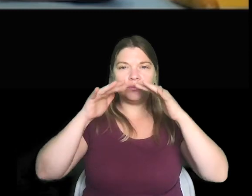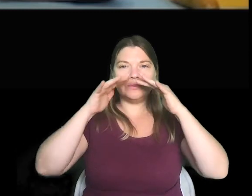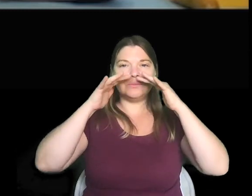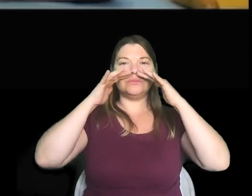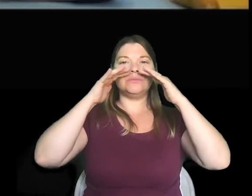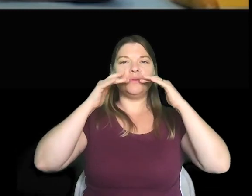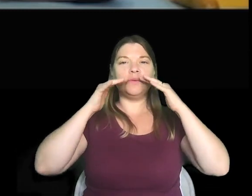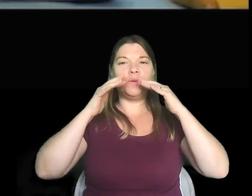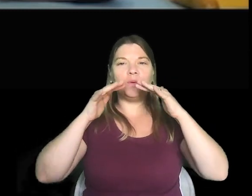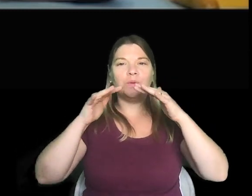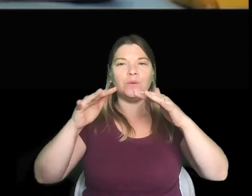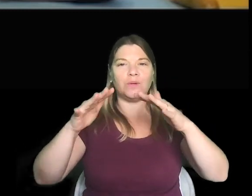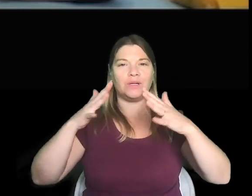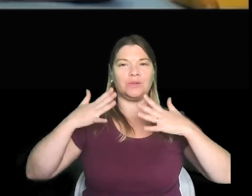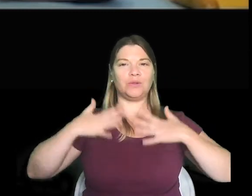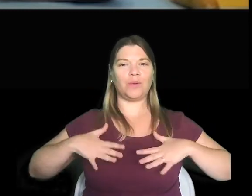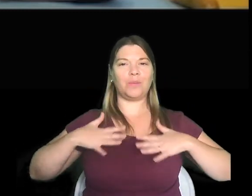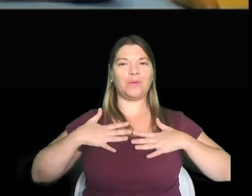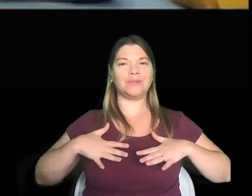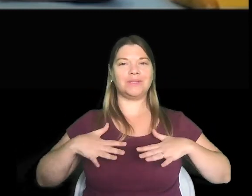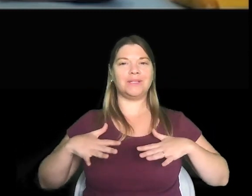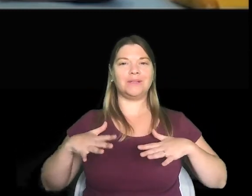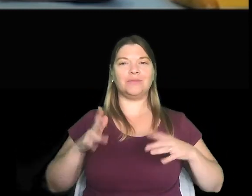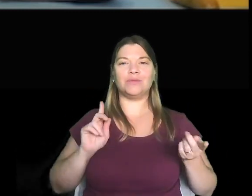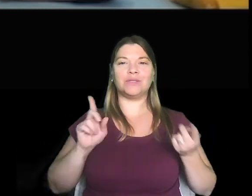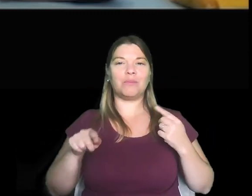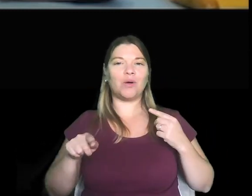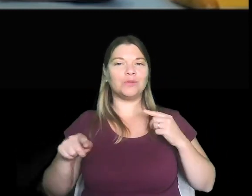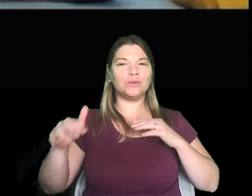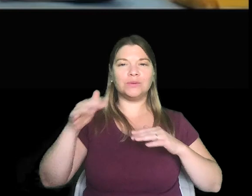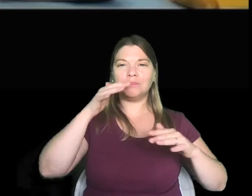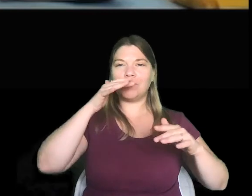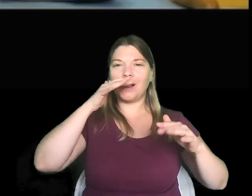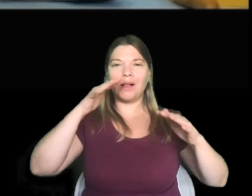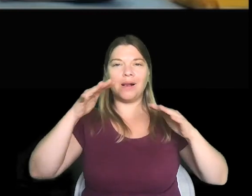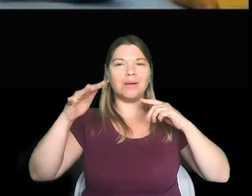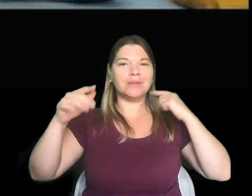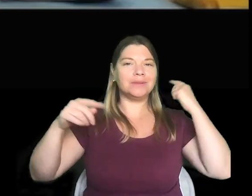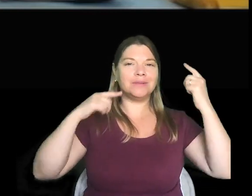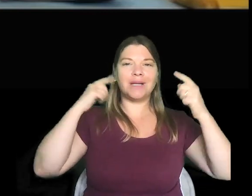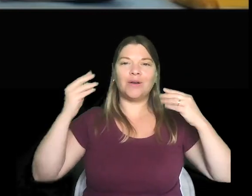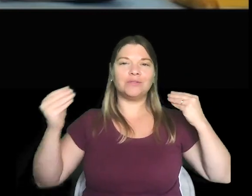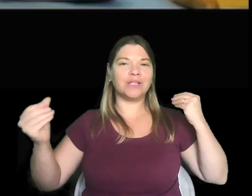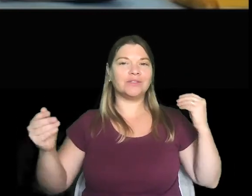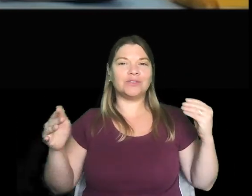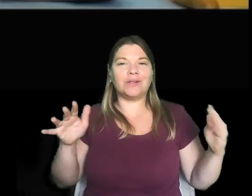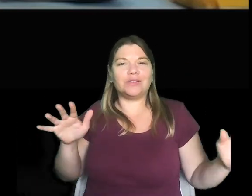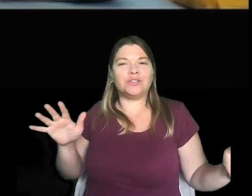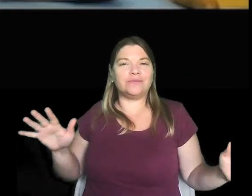Your body subtly shifting to the sounds, smells, and textures around you.